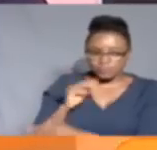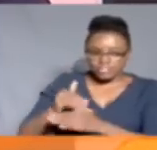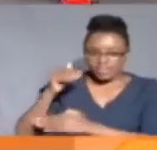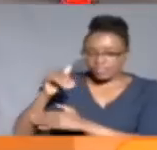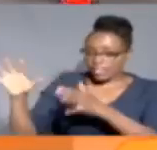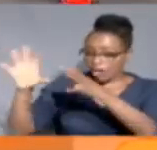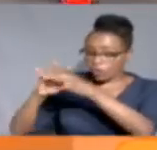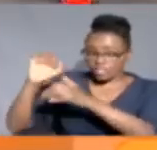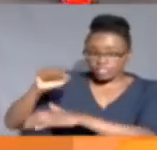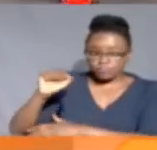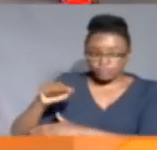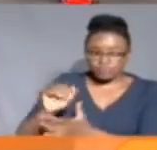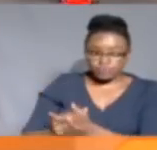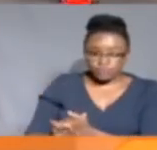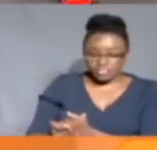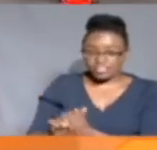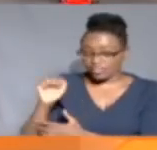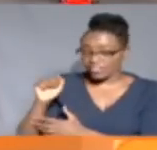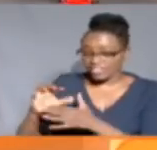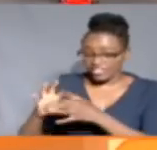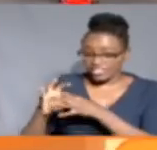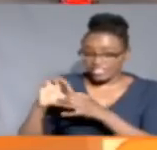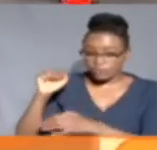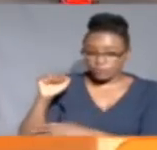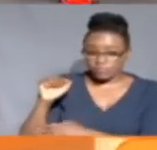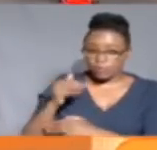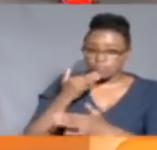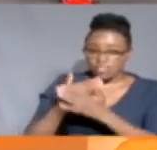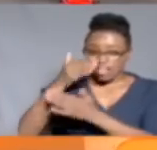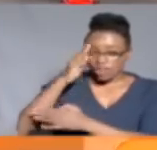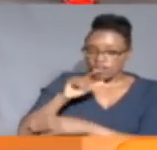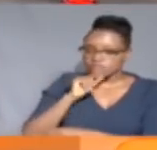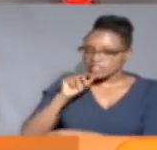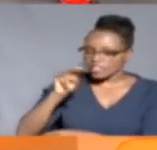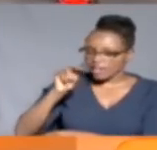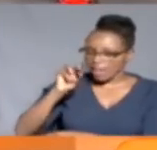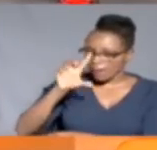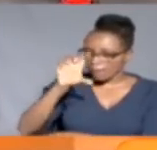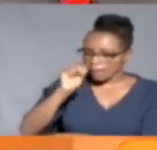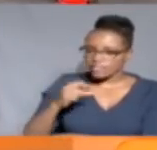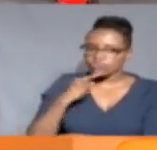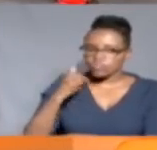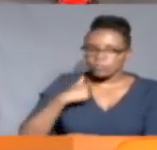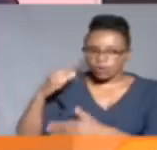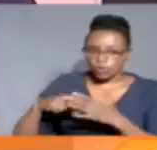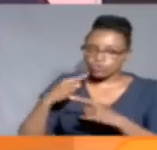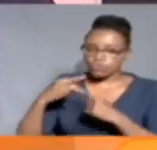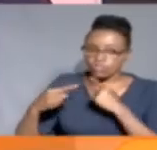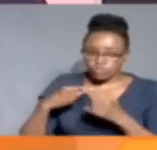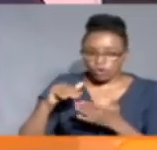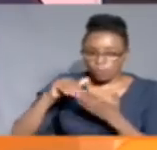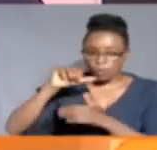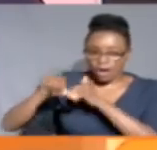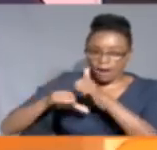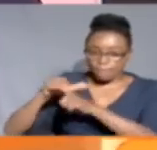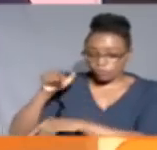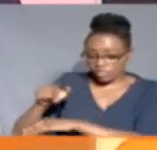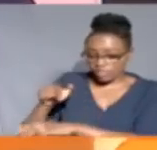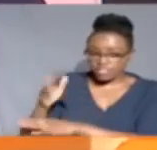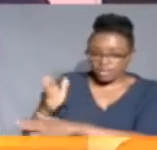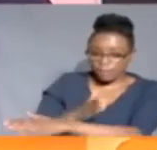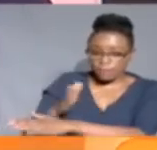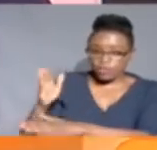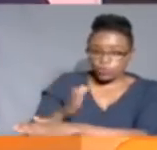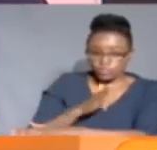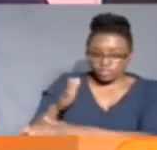this. Yeah, and I thank God that Mr. Nameless told me that we'll talk more about this